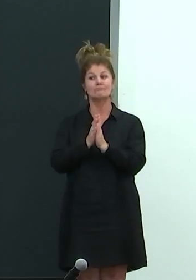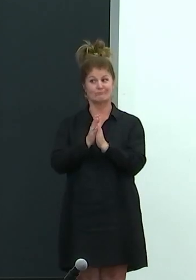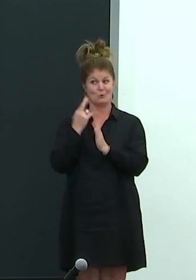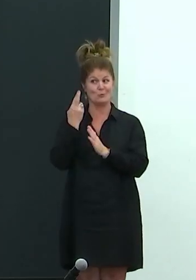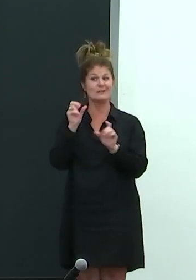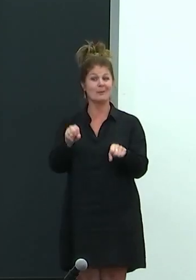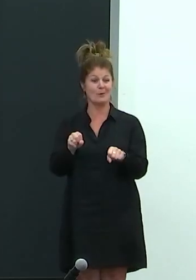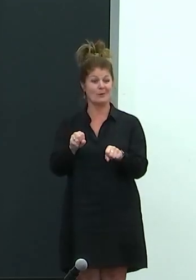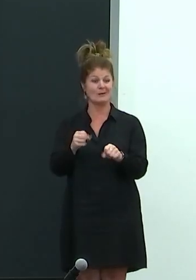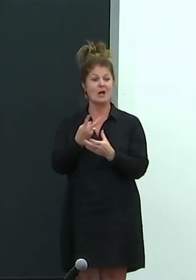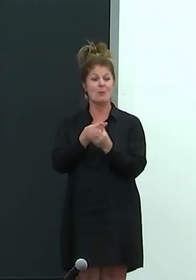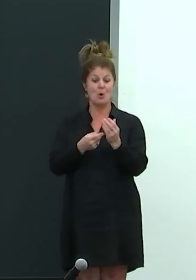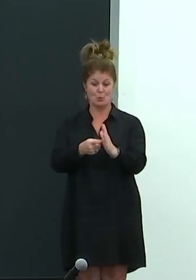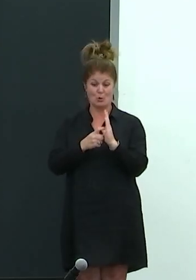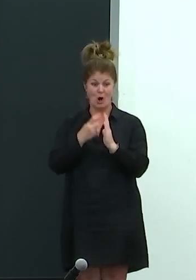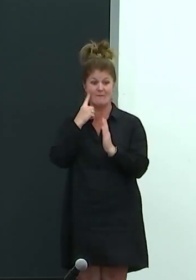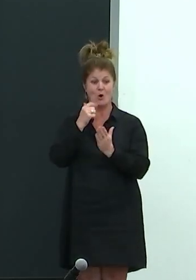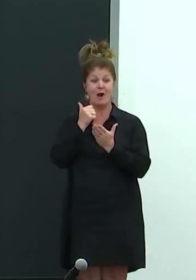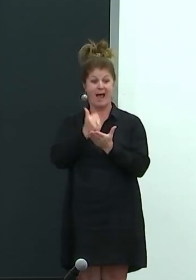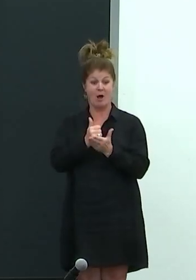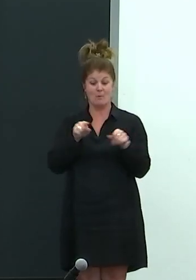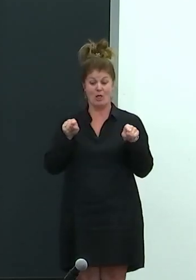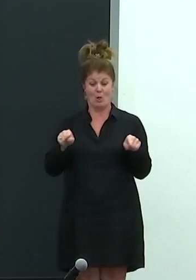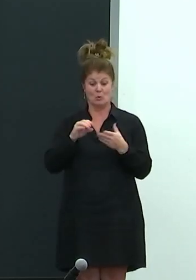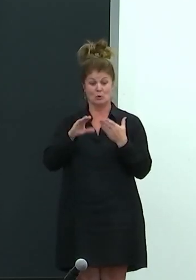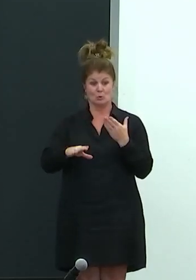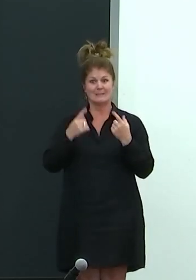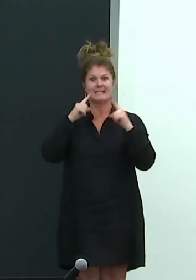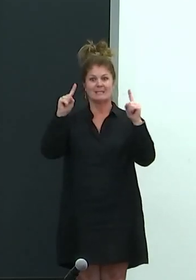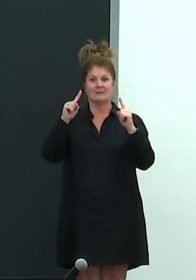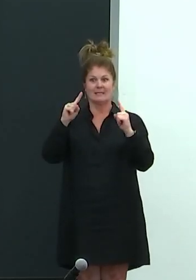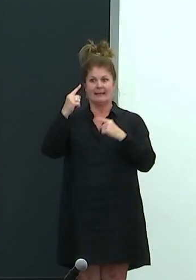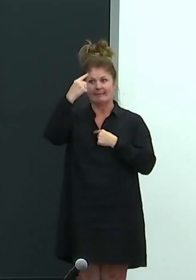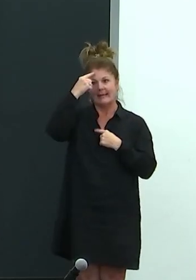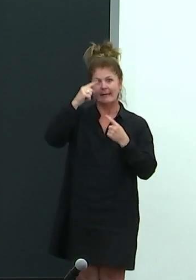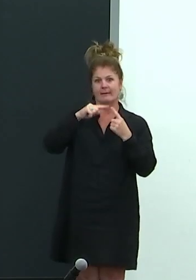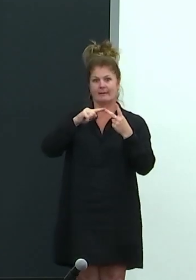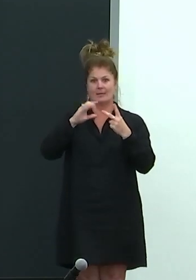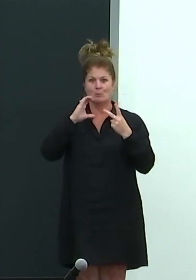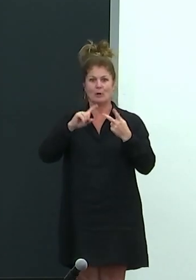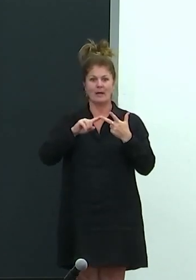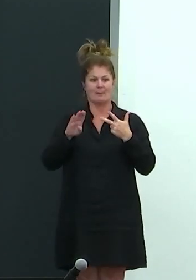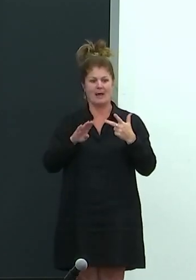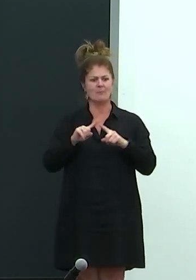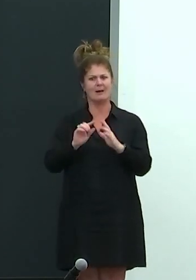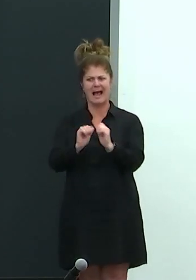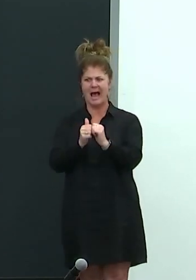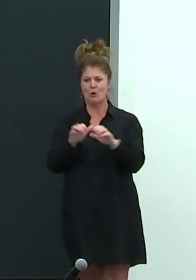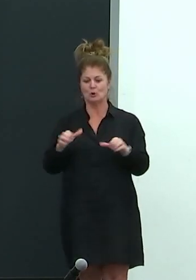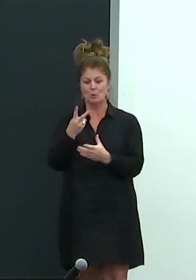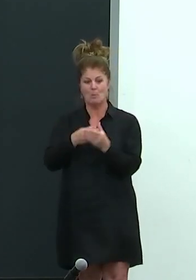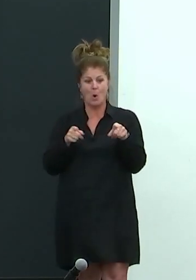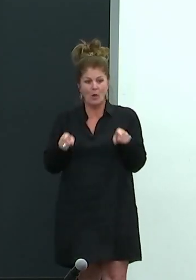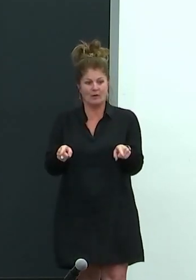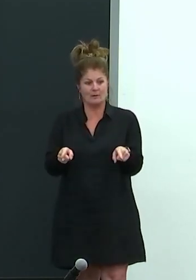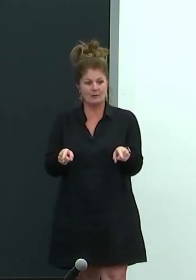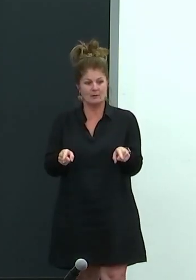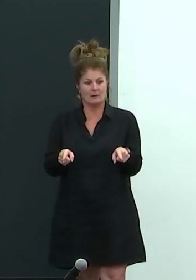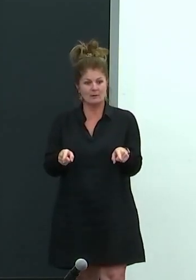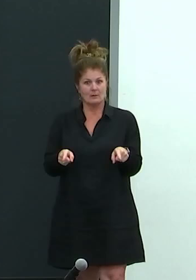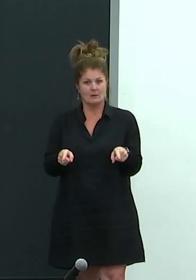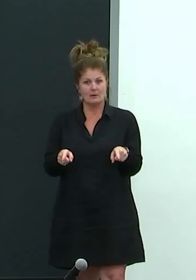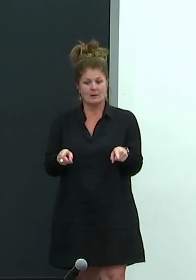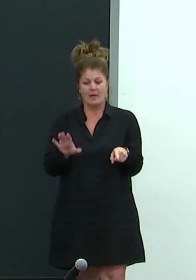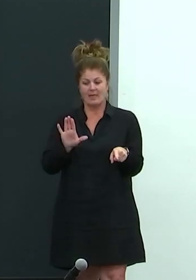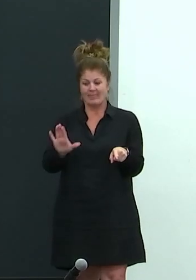Both are needed to help the students successfully think, communicate, and behave. But yet, how can we do both when their unique needs conflict with